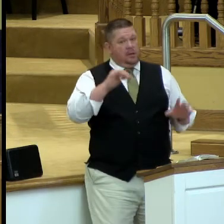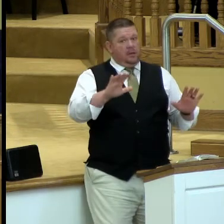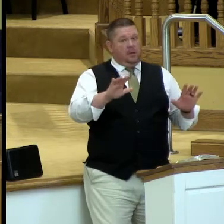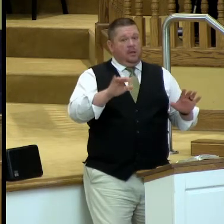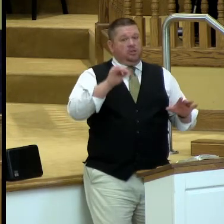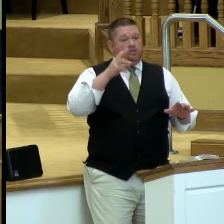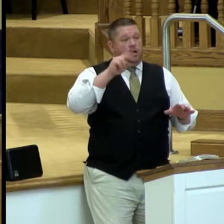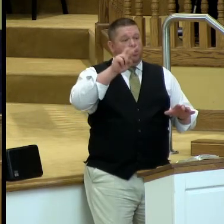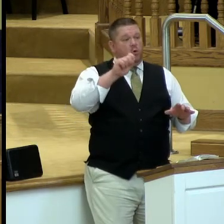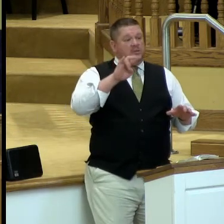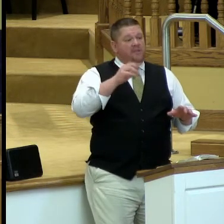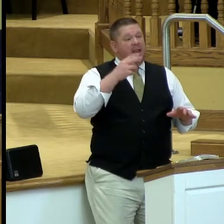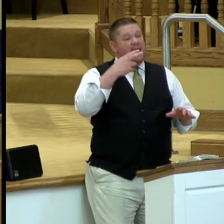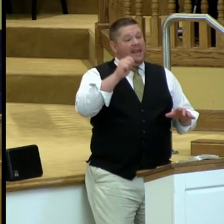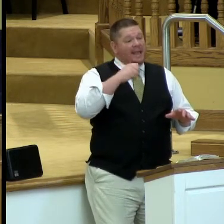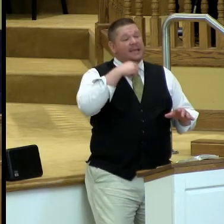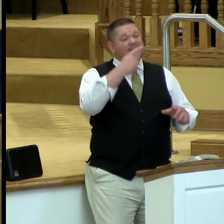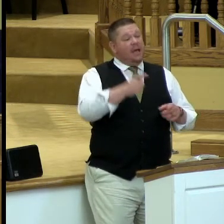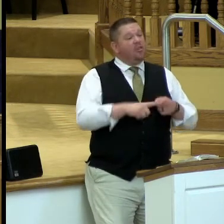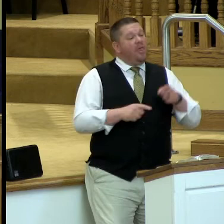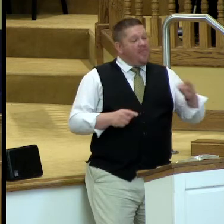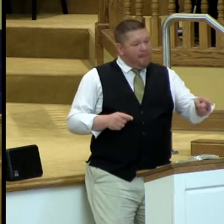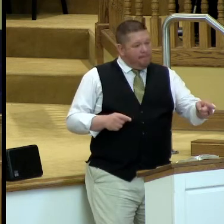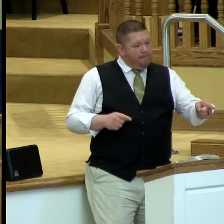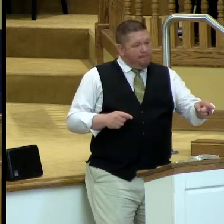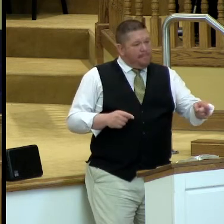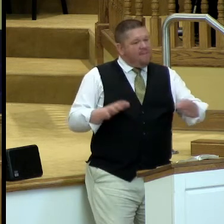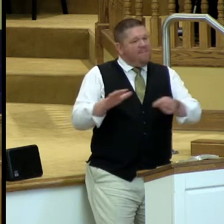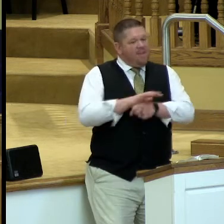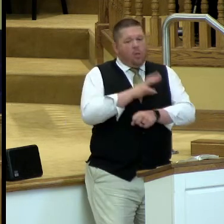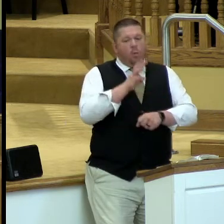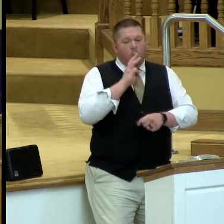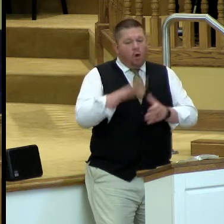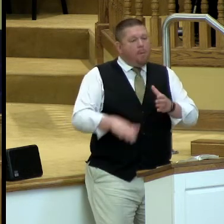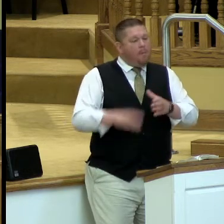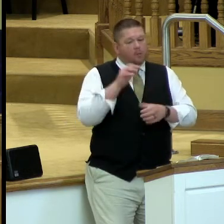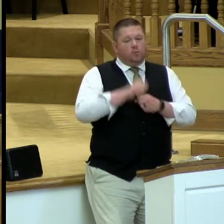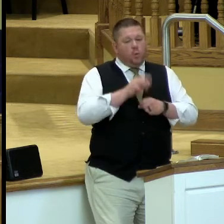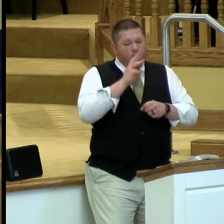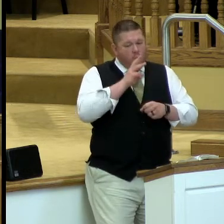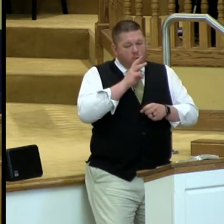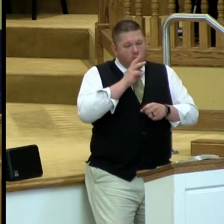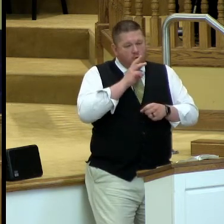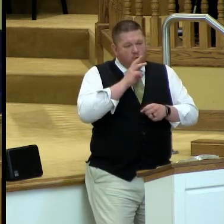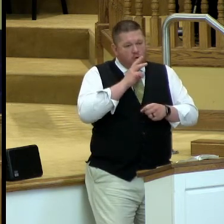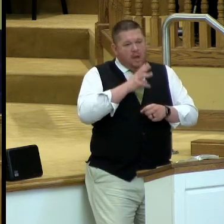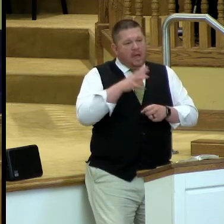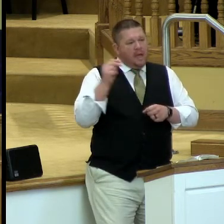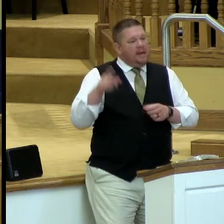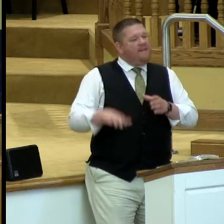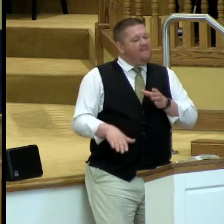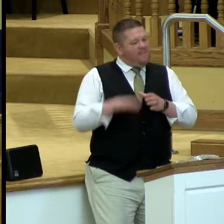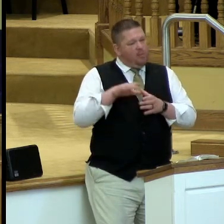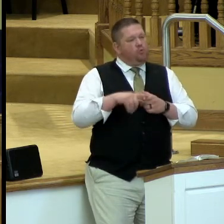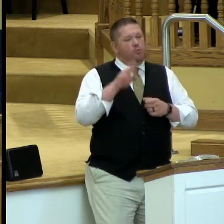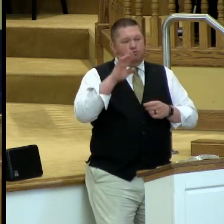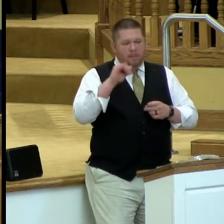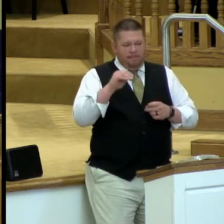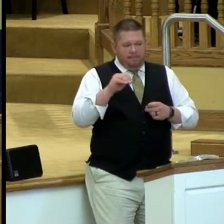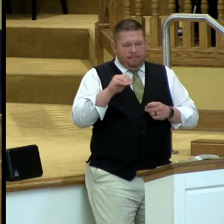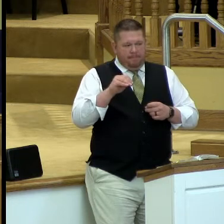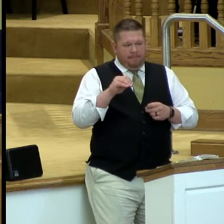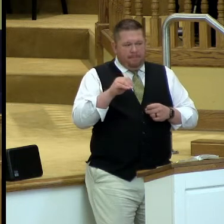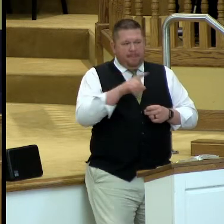this right here. John 2:7. And he saith unto them, fill the water pots with water. And they filled them up to the